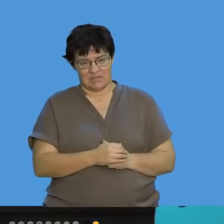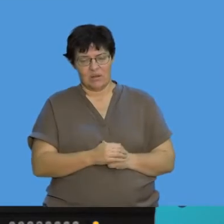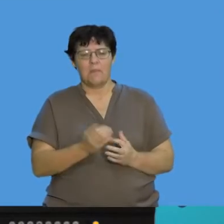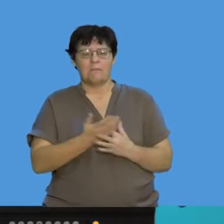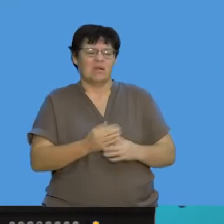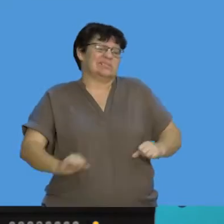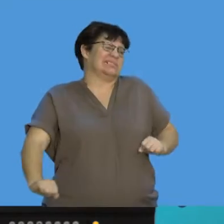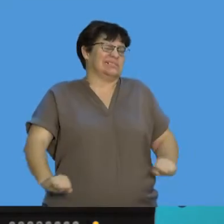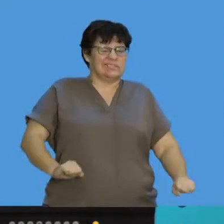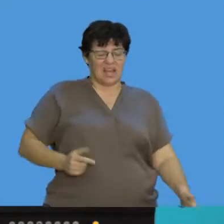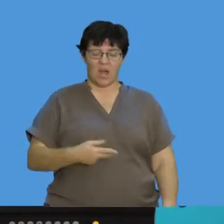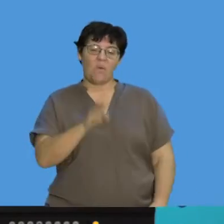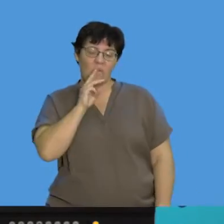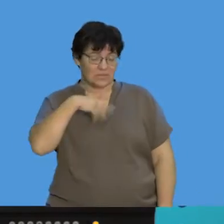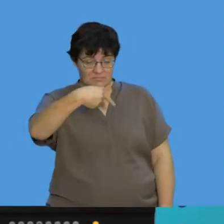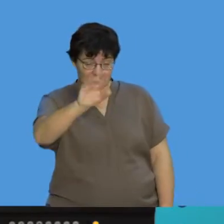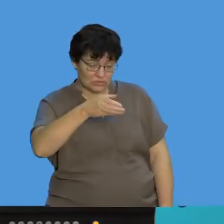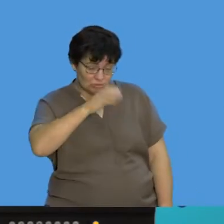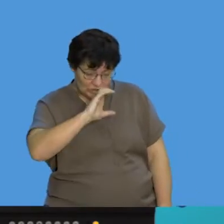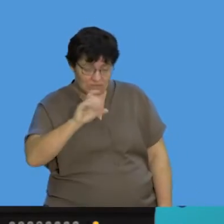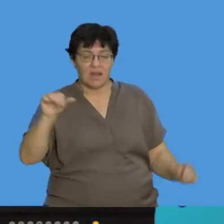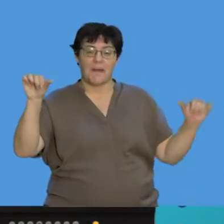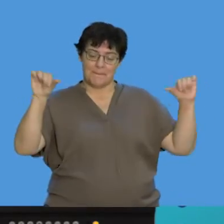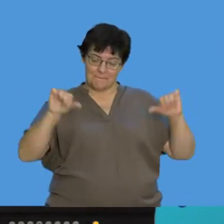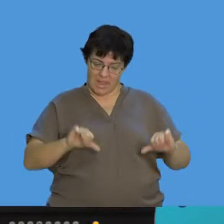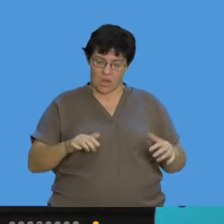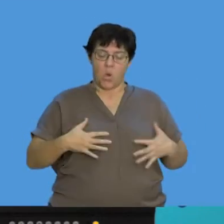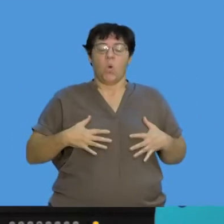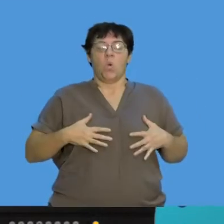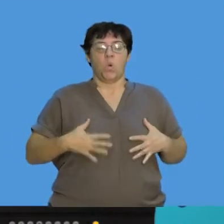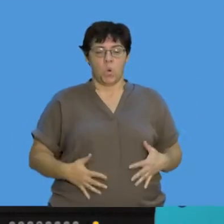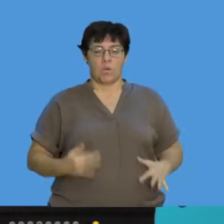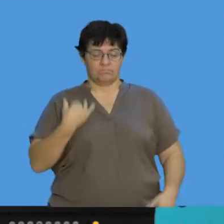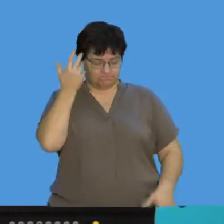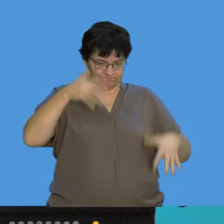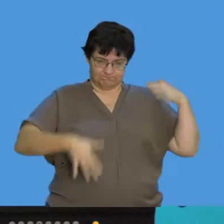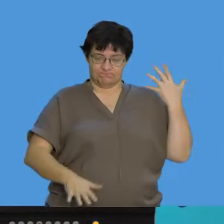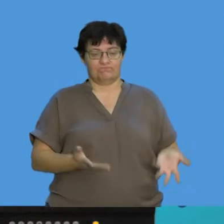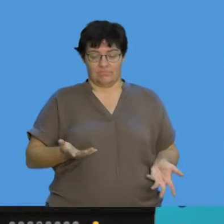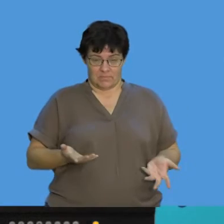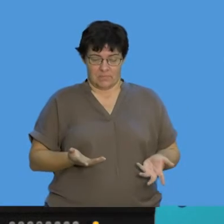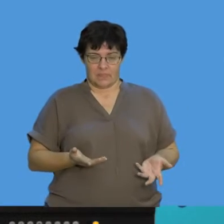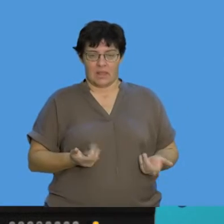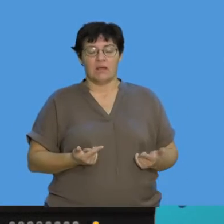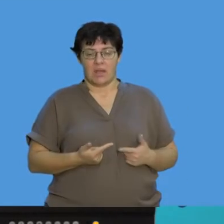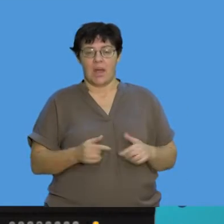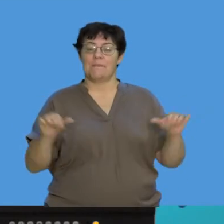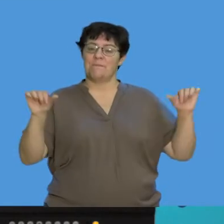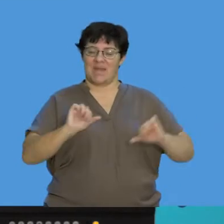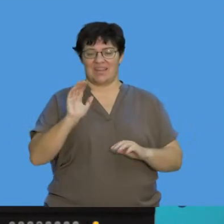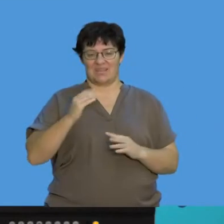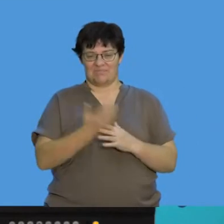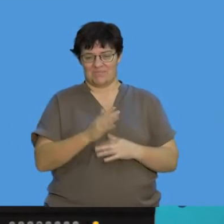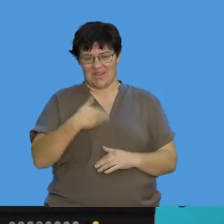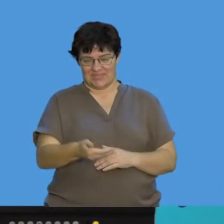quick walk and drink some water so that there can be some flow of blood in your body, and then I'll be back just after